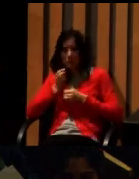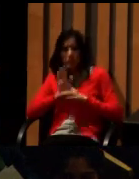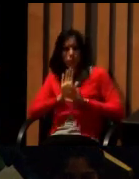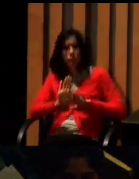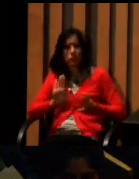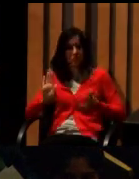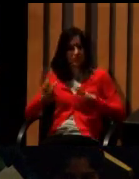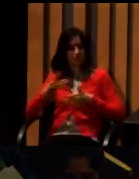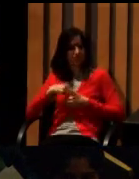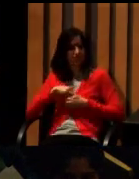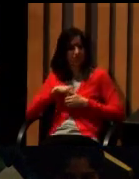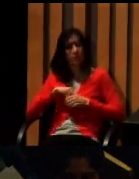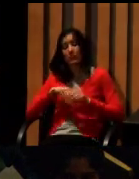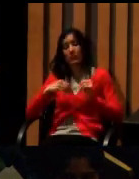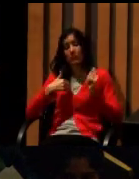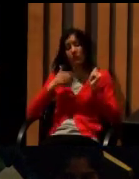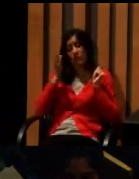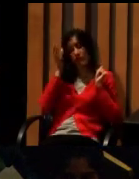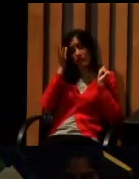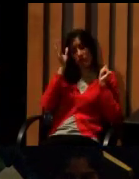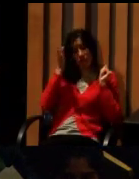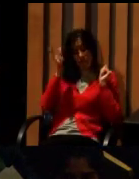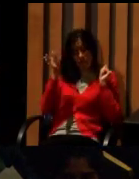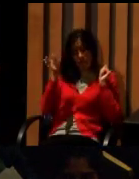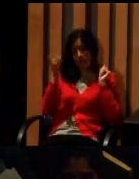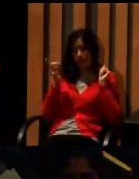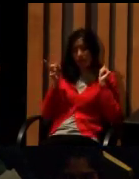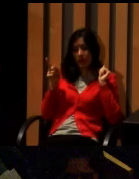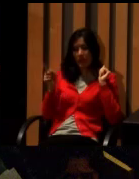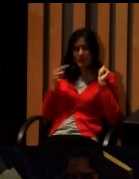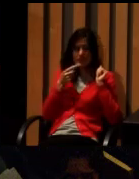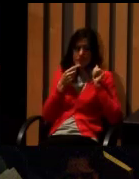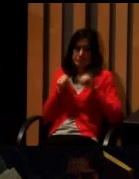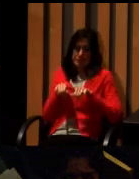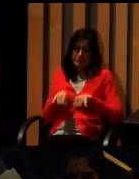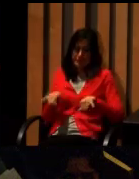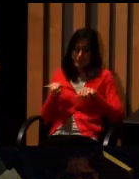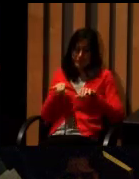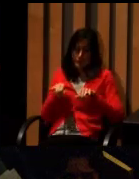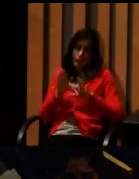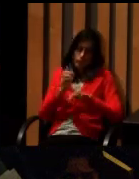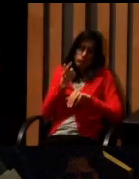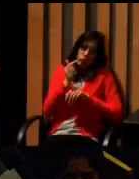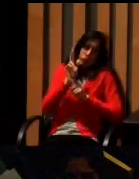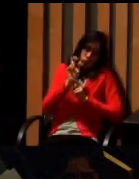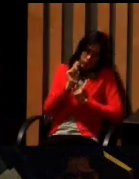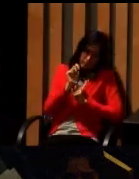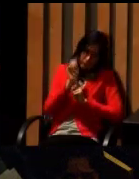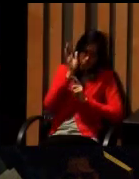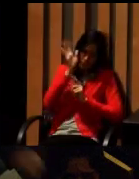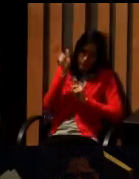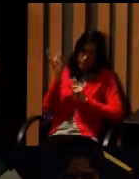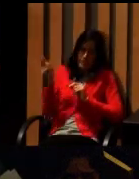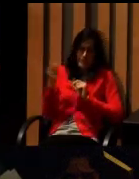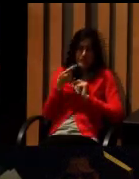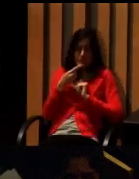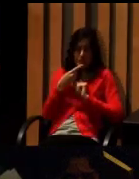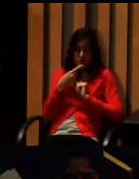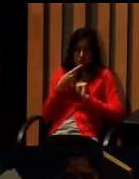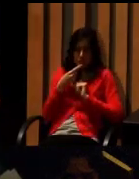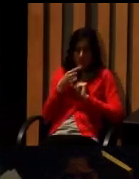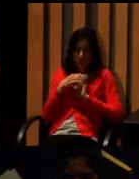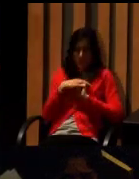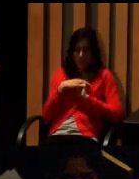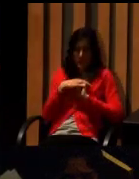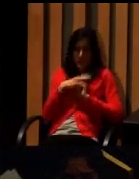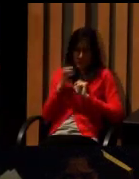My grandfather used to always say something. It was actually my great-grandfather. And he spoke